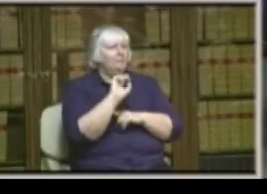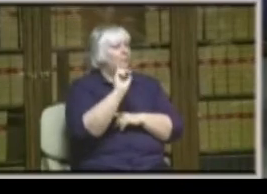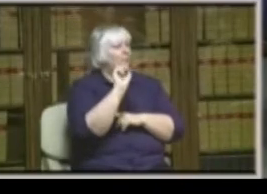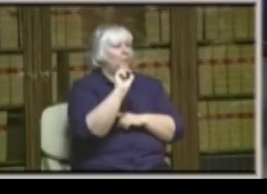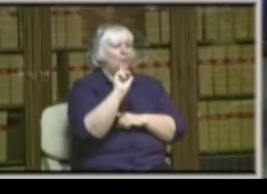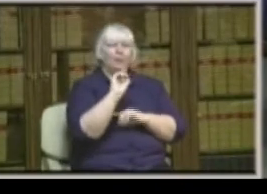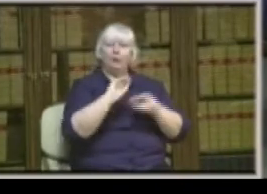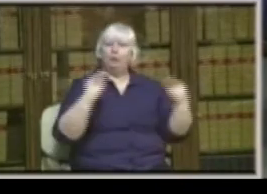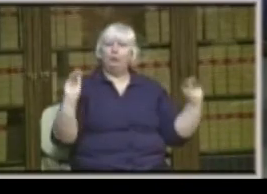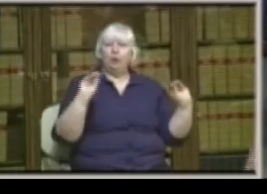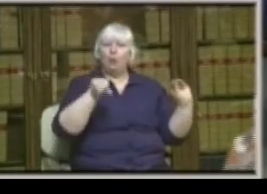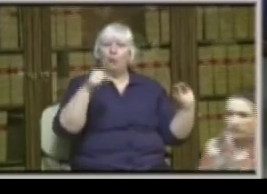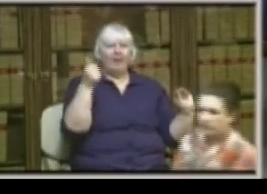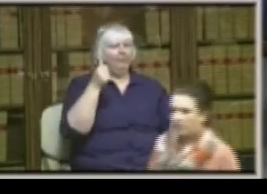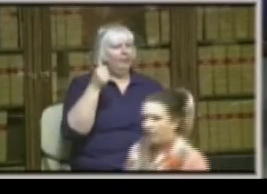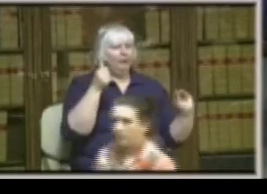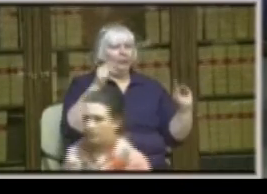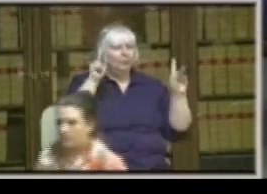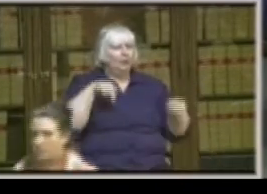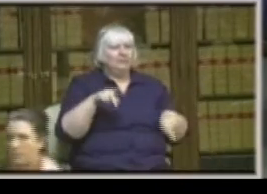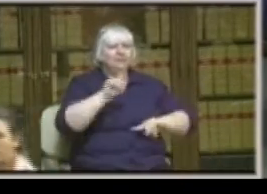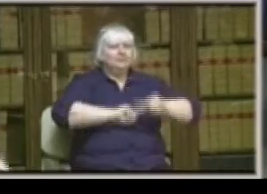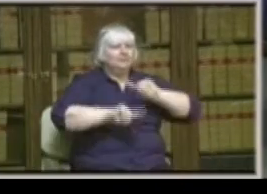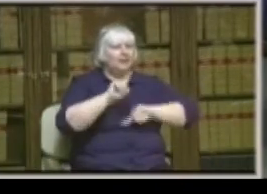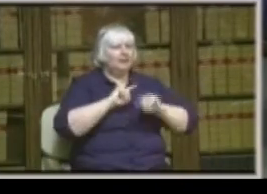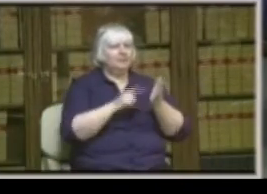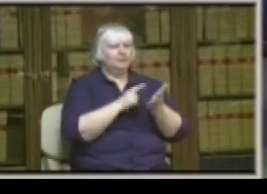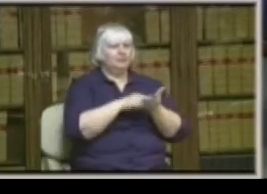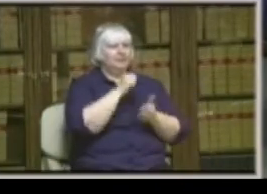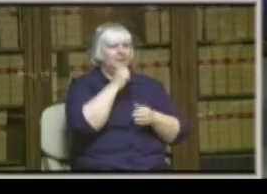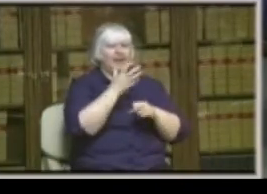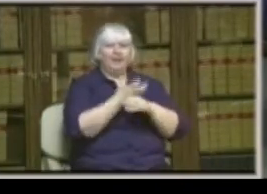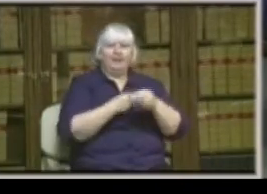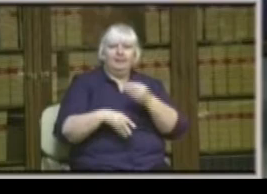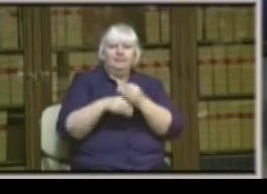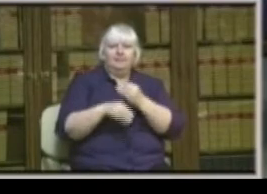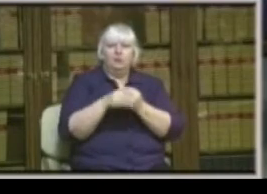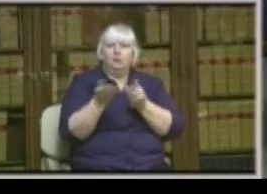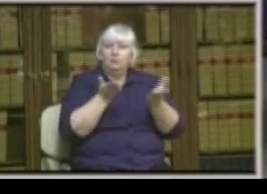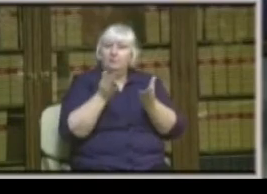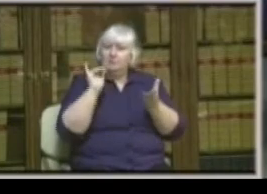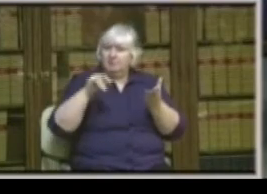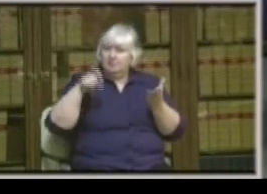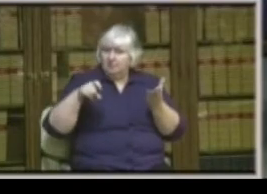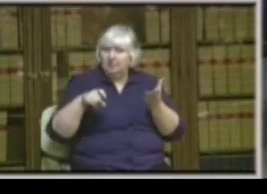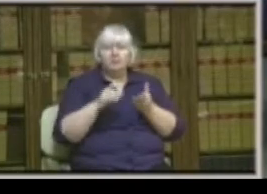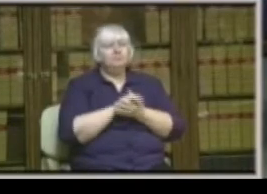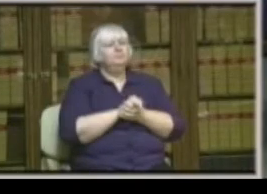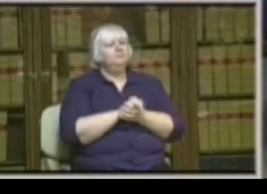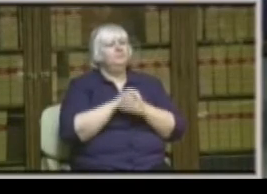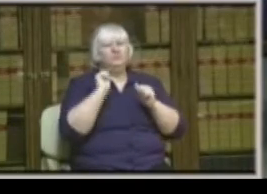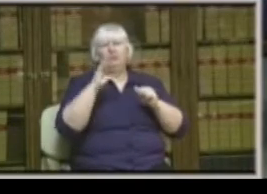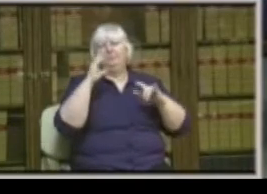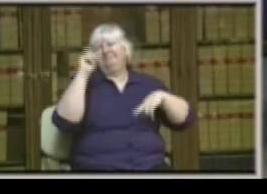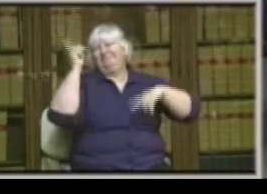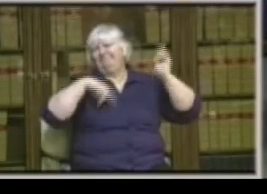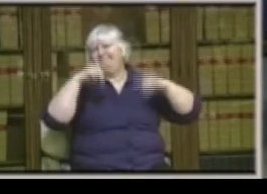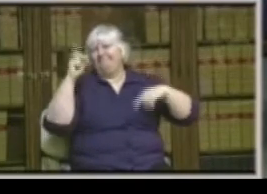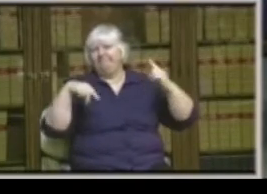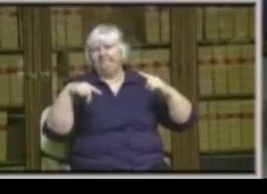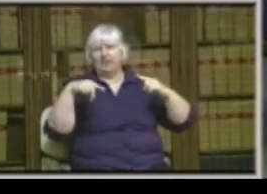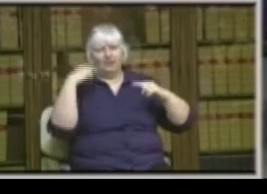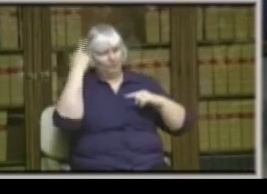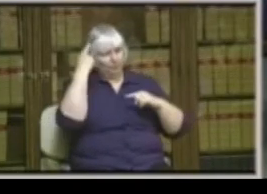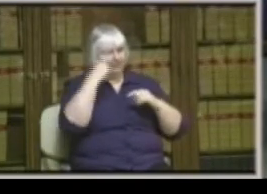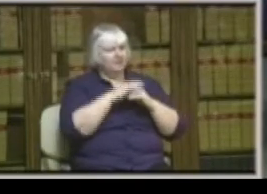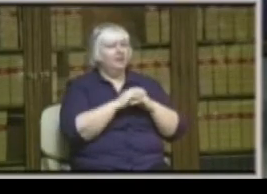else signs. Sometimes they're not getting requisite services that they need. And it can be just a variety of reasons. So,